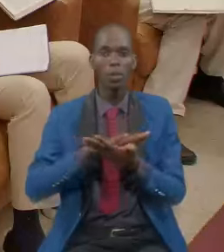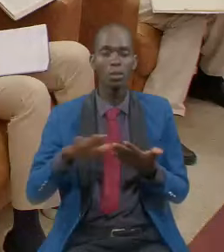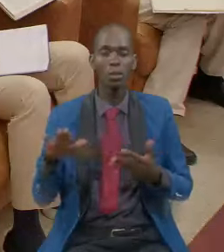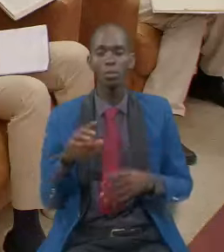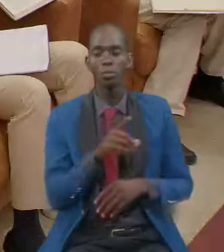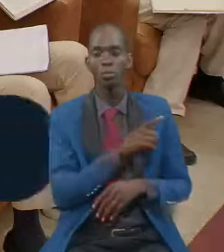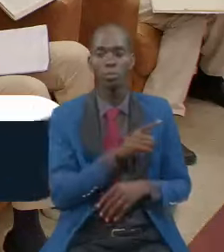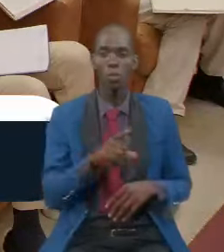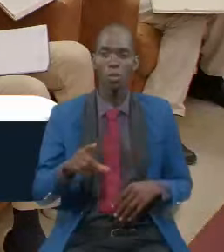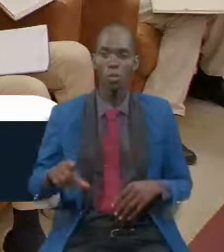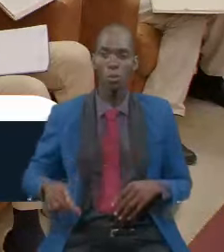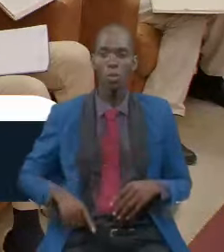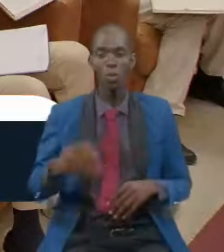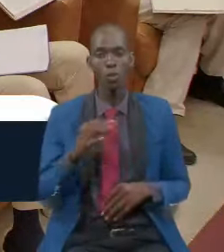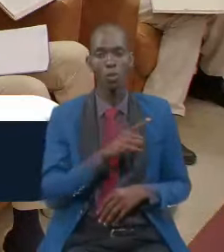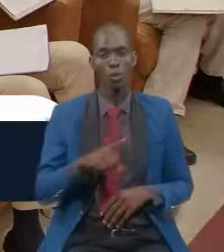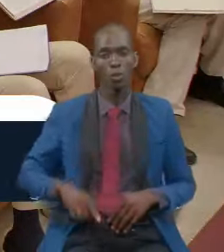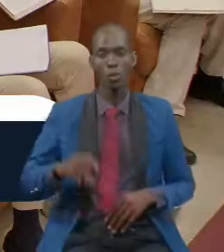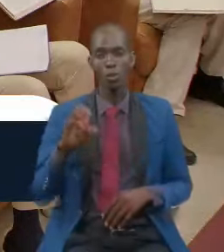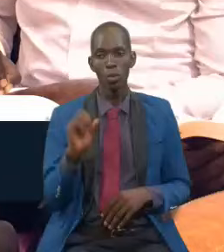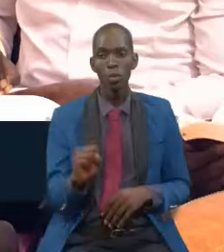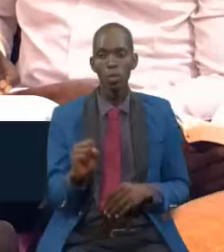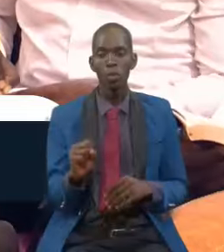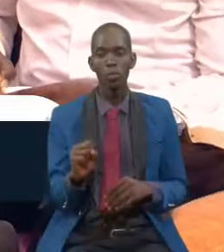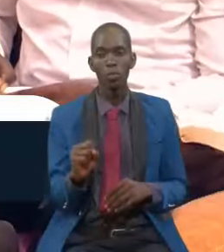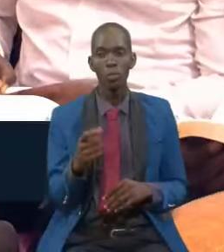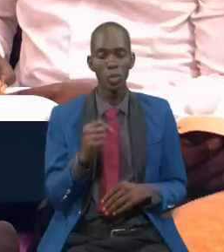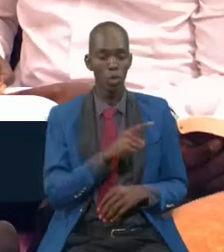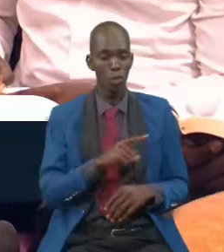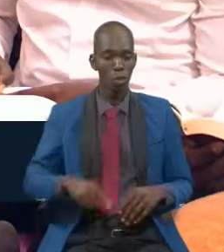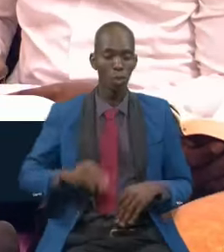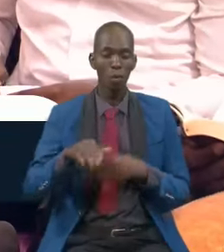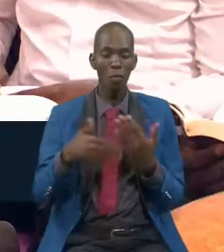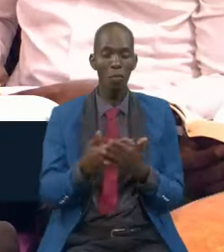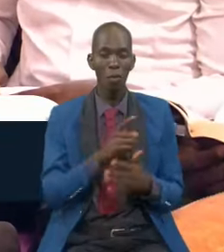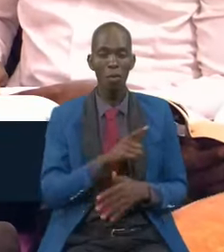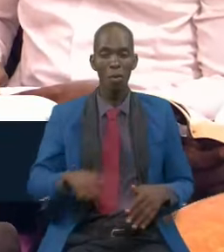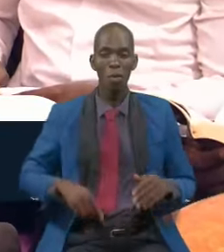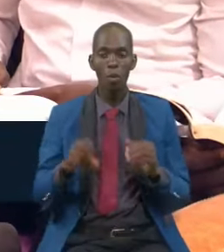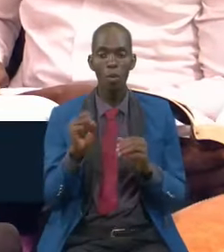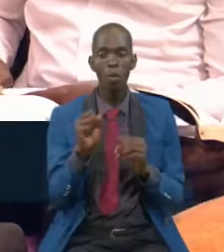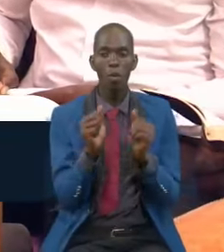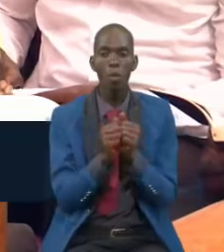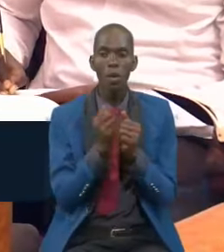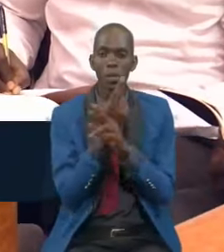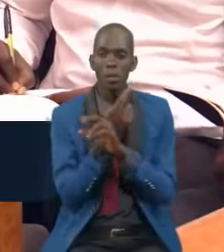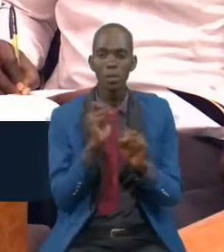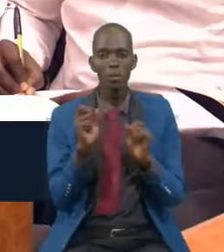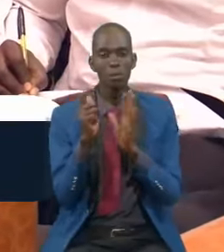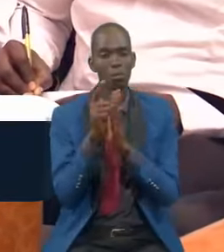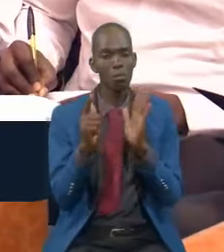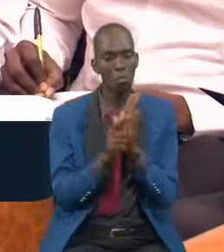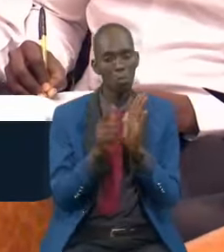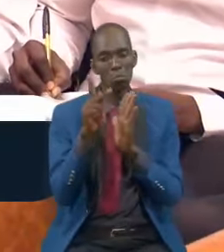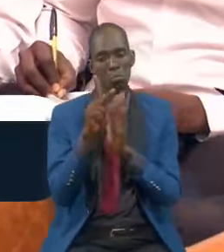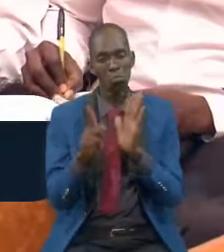of lords, the Lord of lords with redemptive precepts. Look